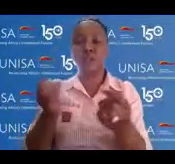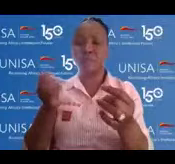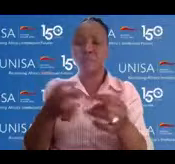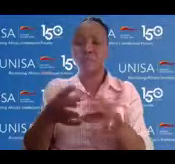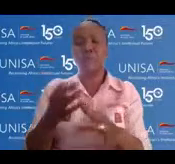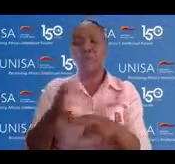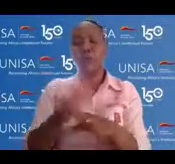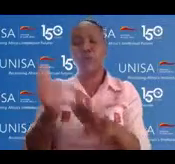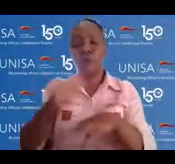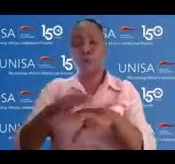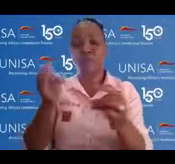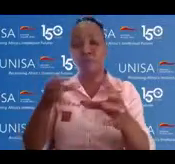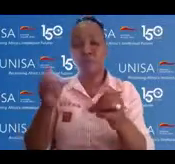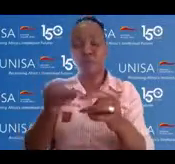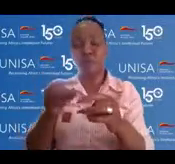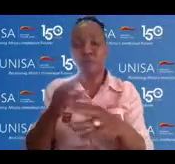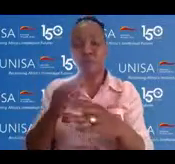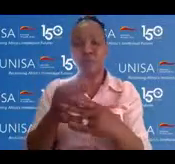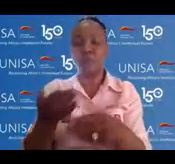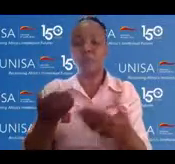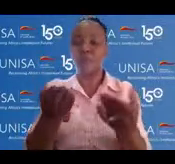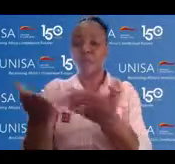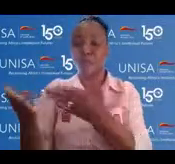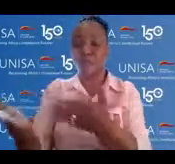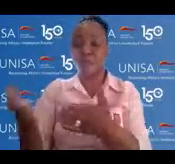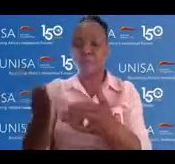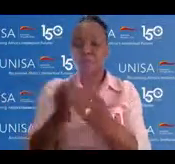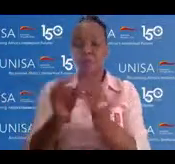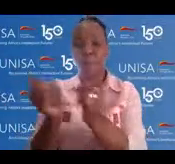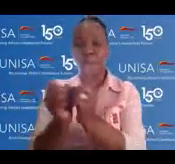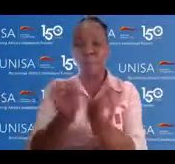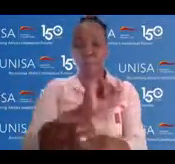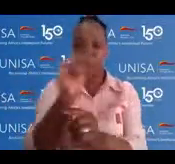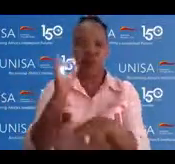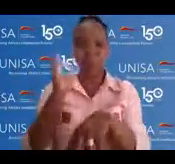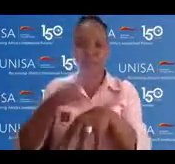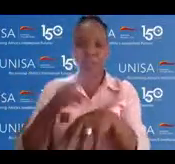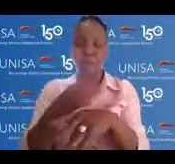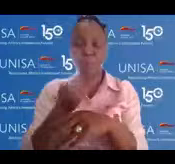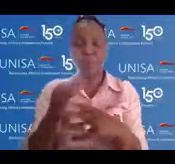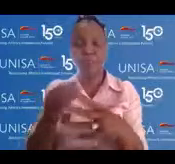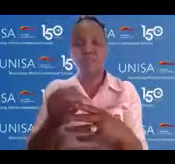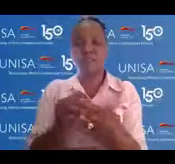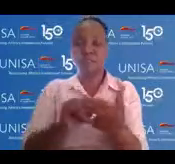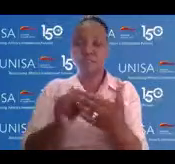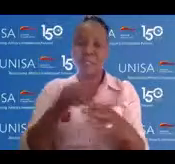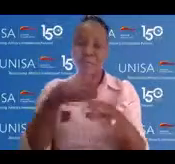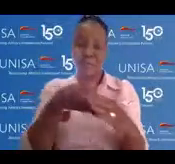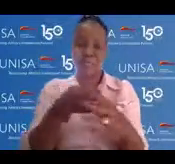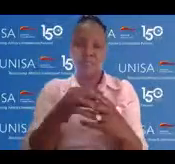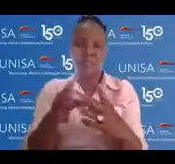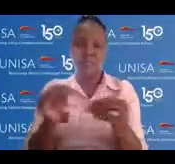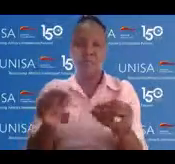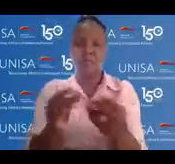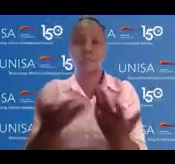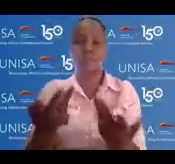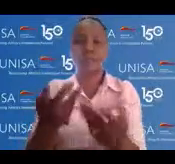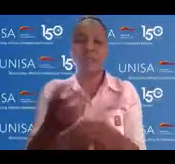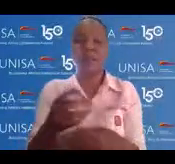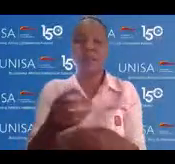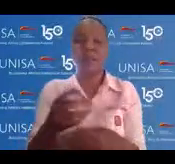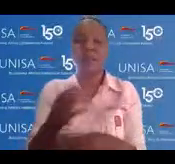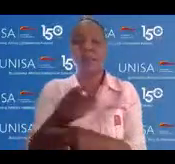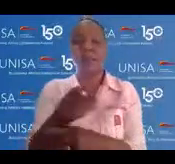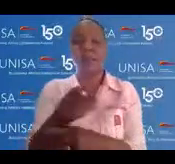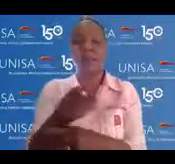provide cutting edge training for you that really meets your needs. So please do complete this. Also, we have some exciting giveaways today.